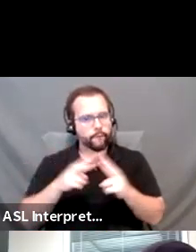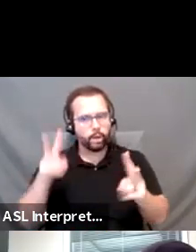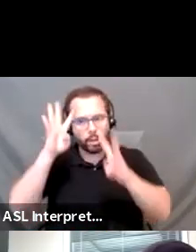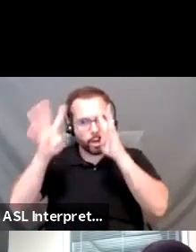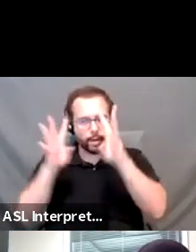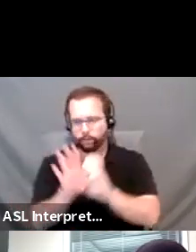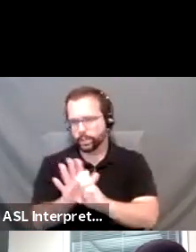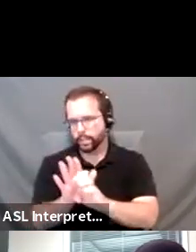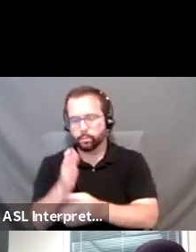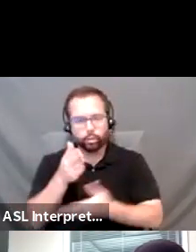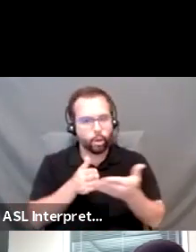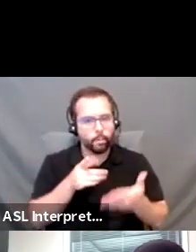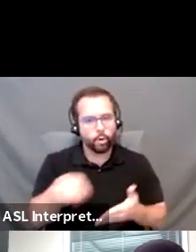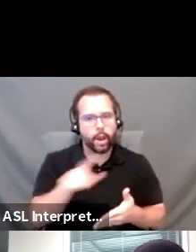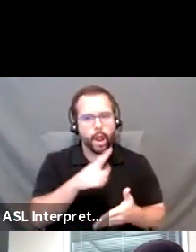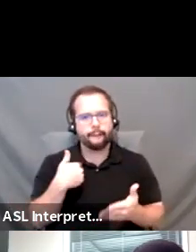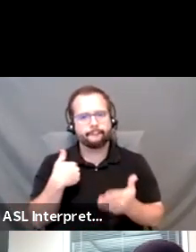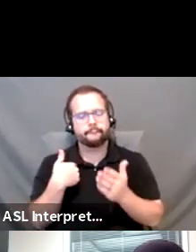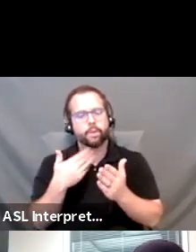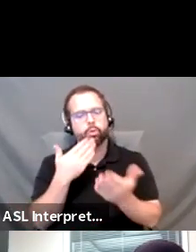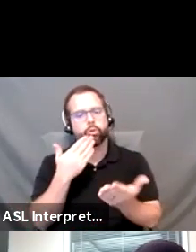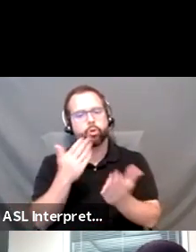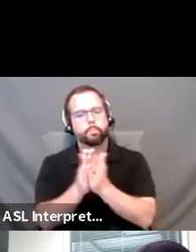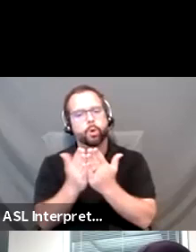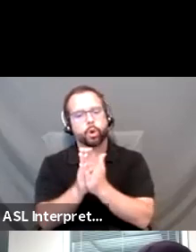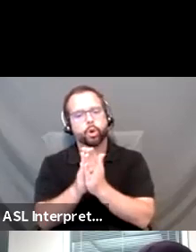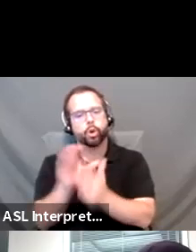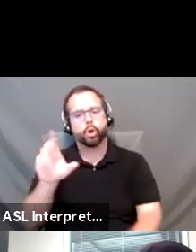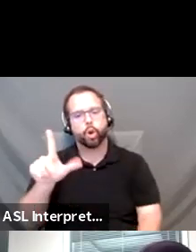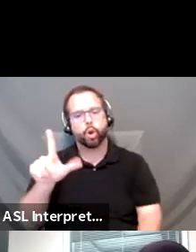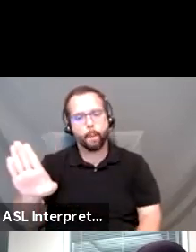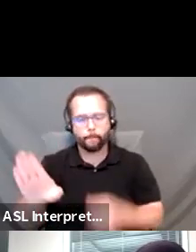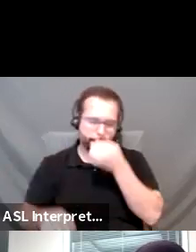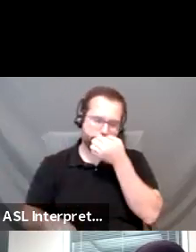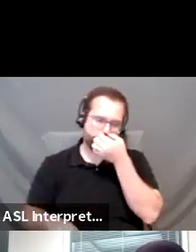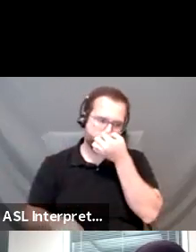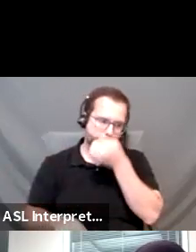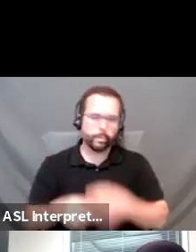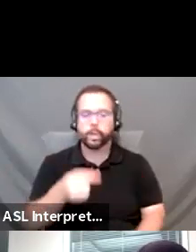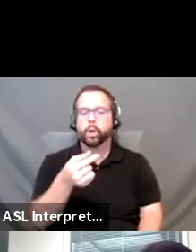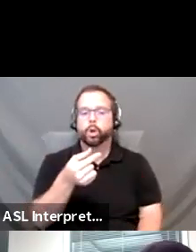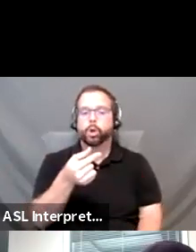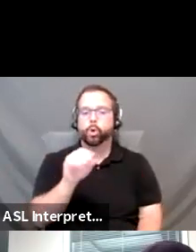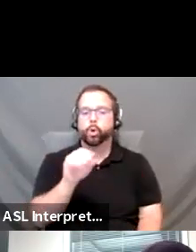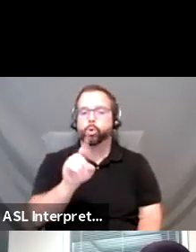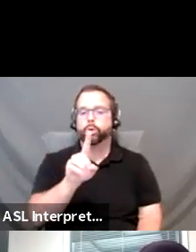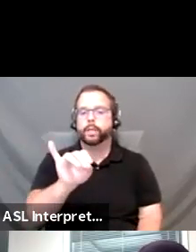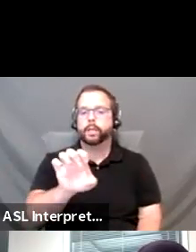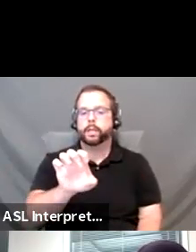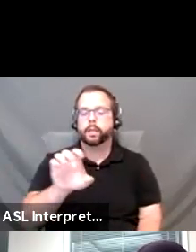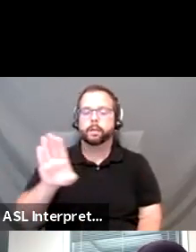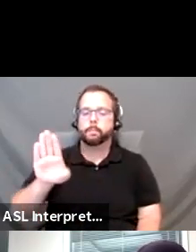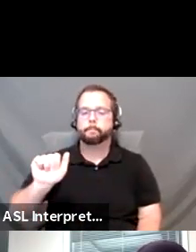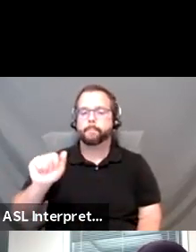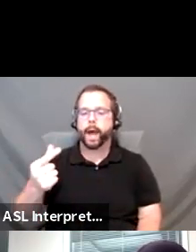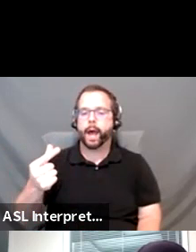were goodie bags that were dropped off at doors. There were cooking sessions where